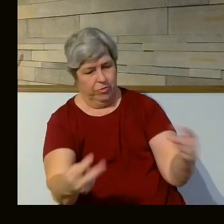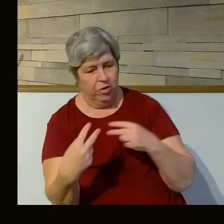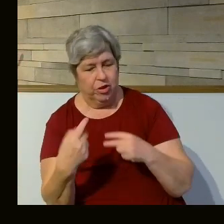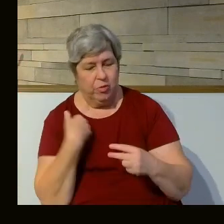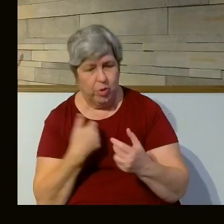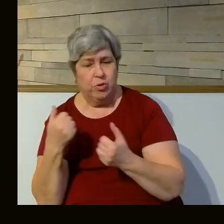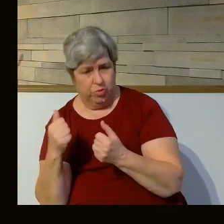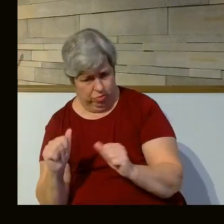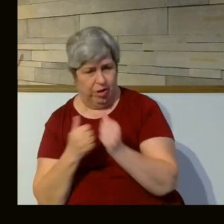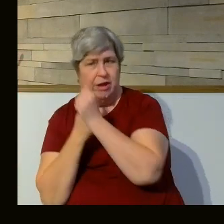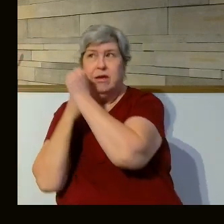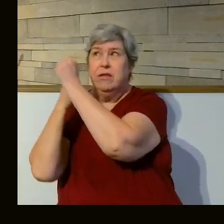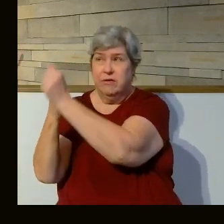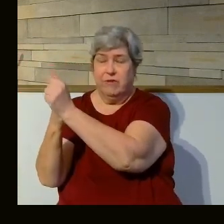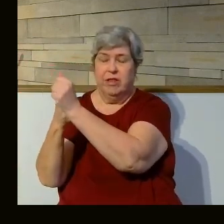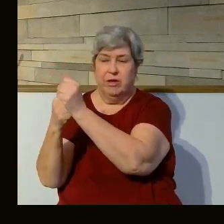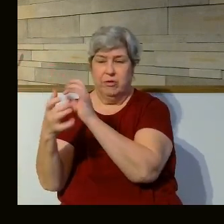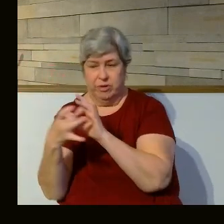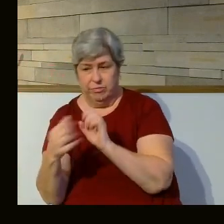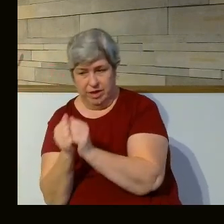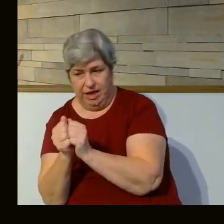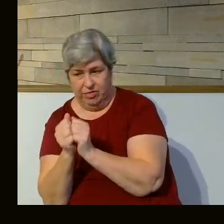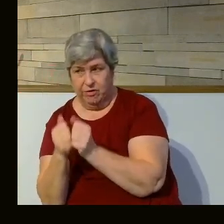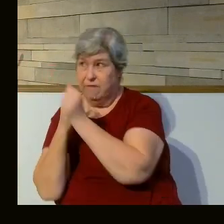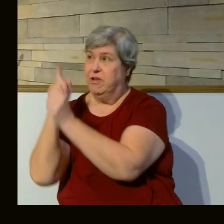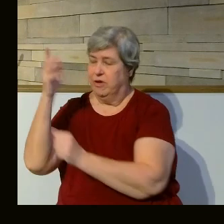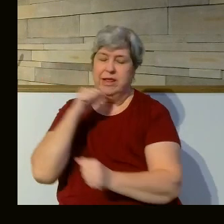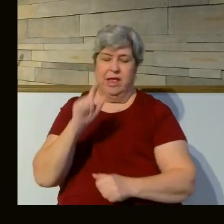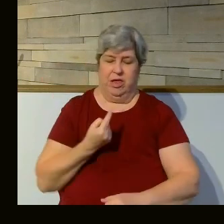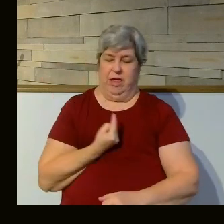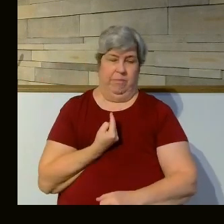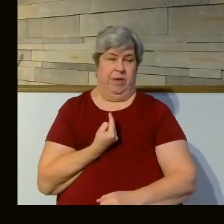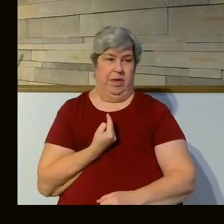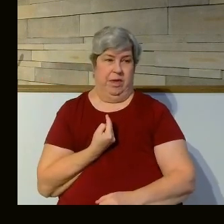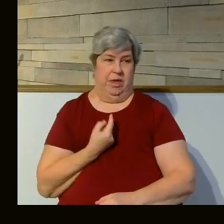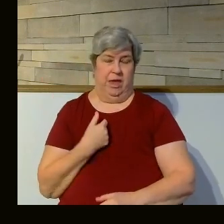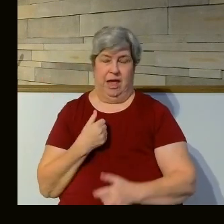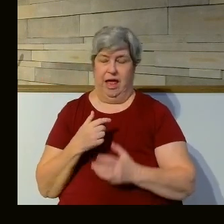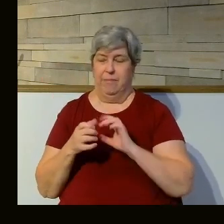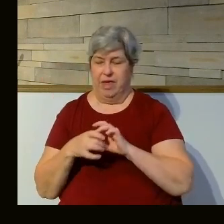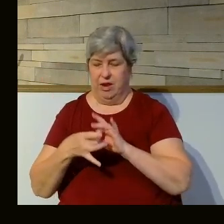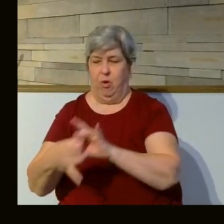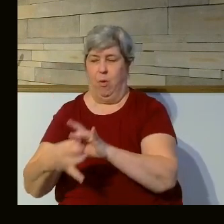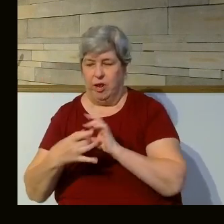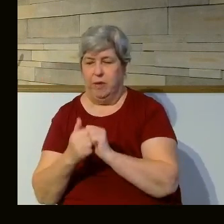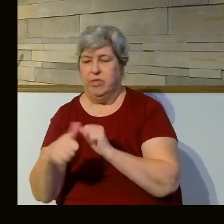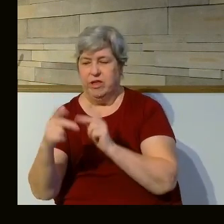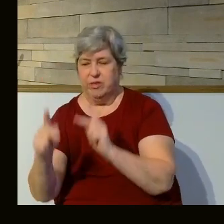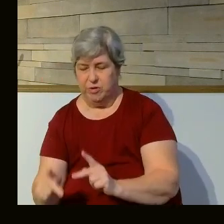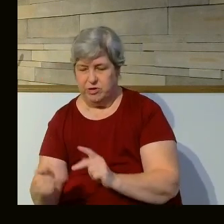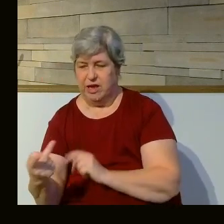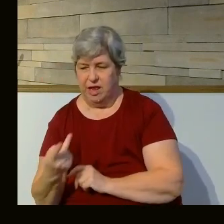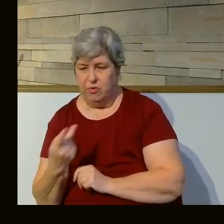We are trying to live in fellowship with one another. It's not just me and trying to live for Christ. I'm in a relationship with somebody